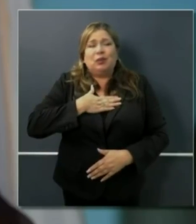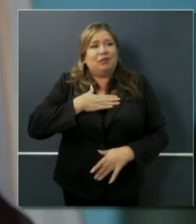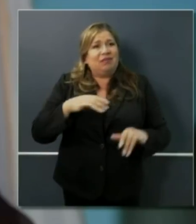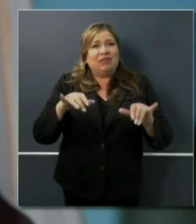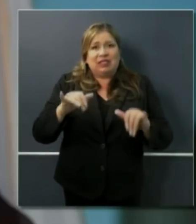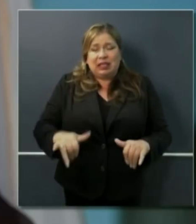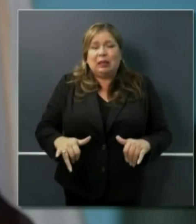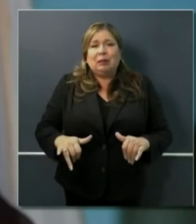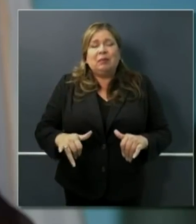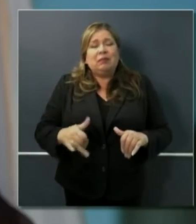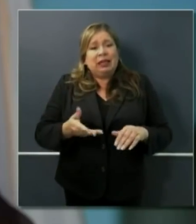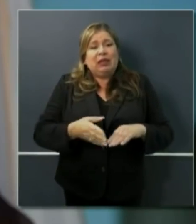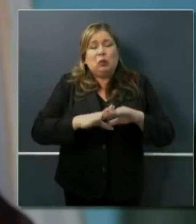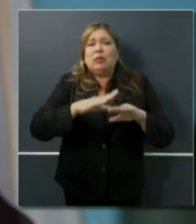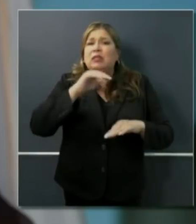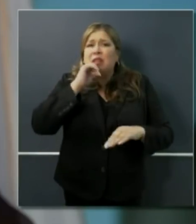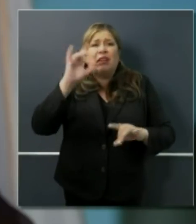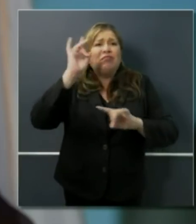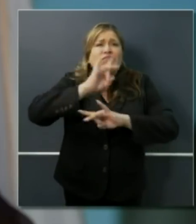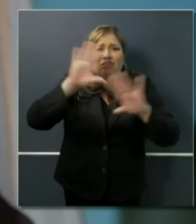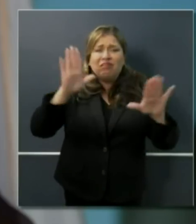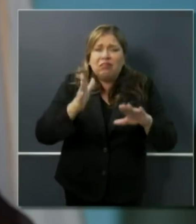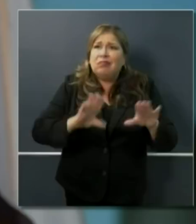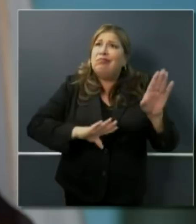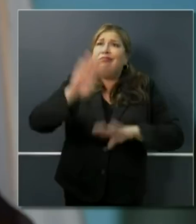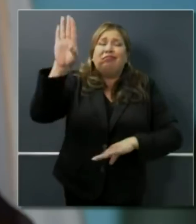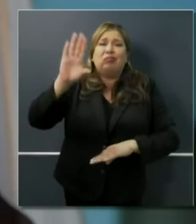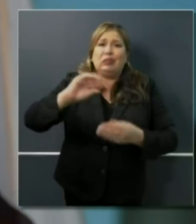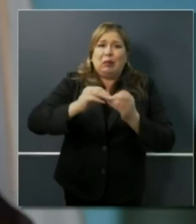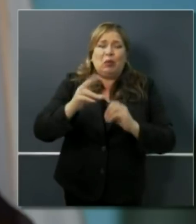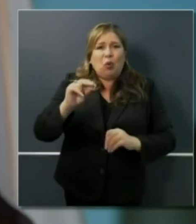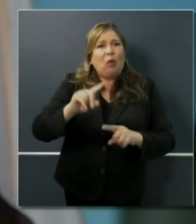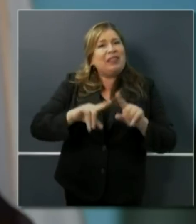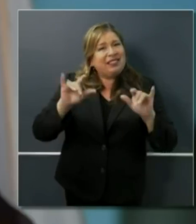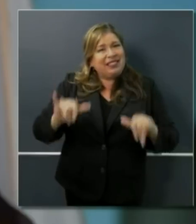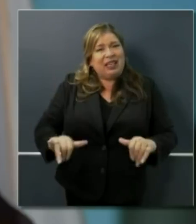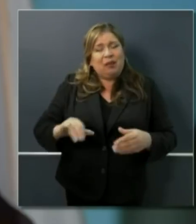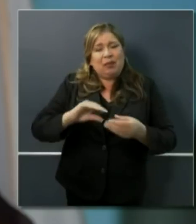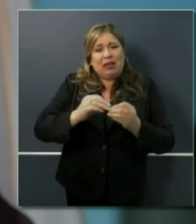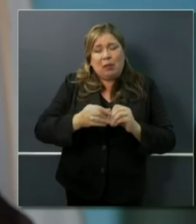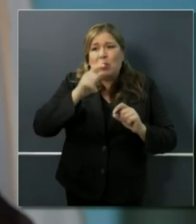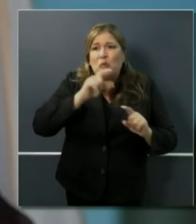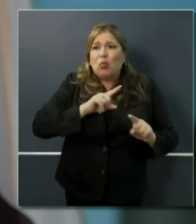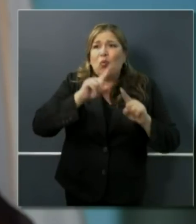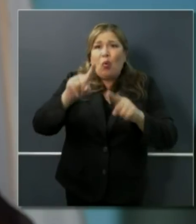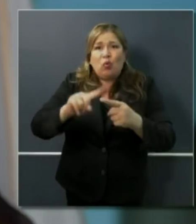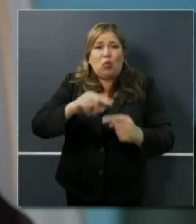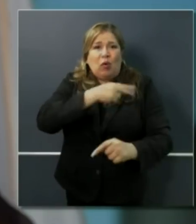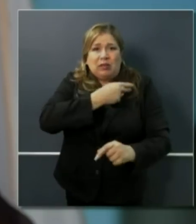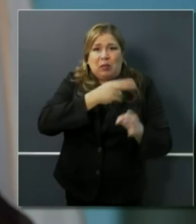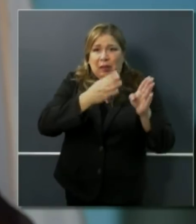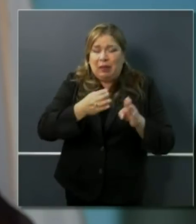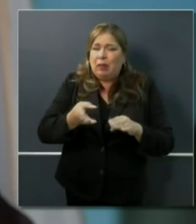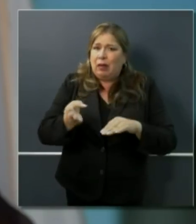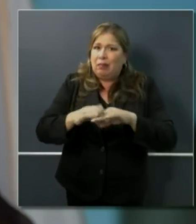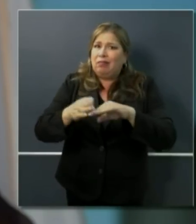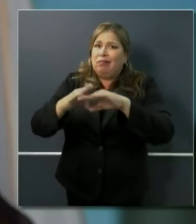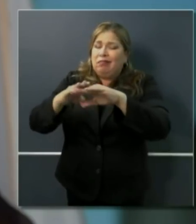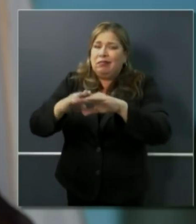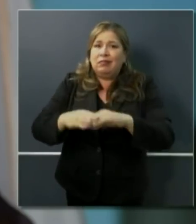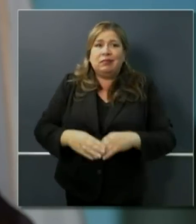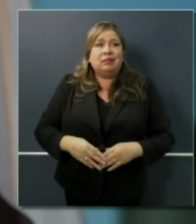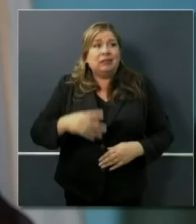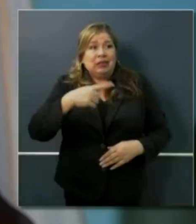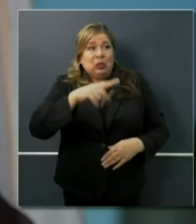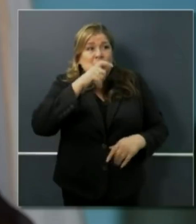increase, modest though it may be, in hospitalizations, but also the total number of individuals tested, that we are not out of the woods